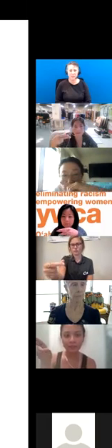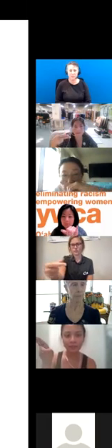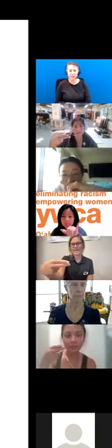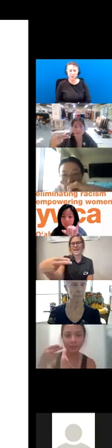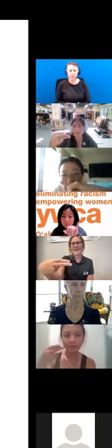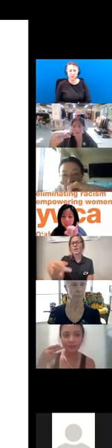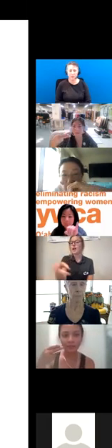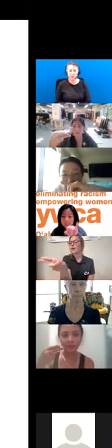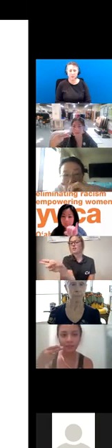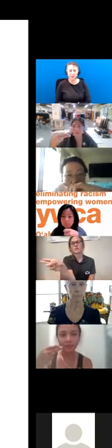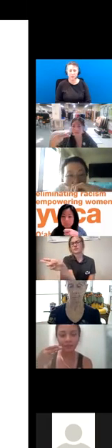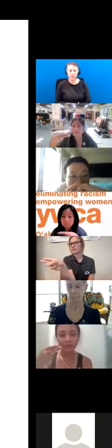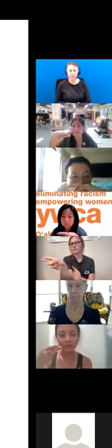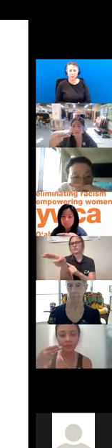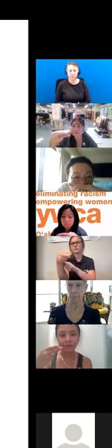G is like one